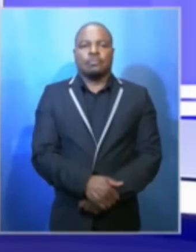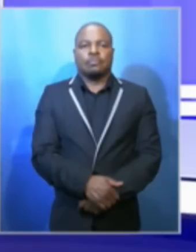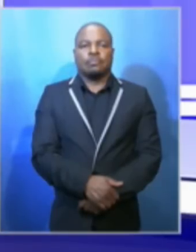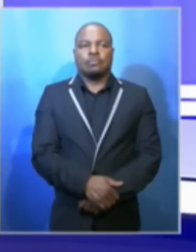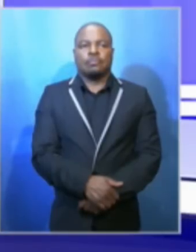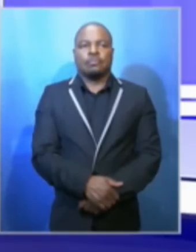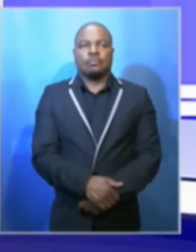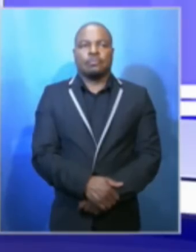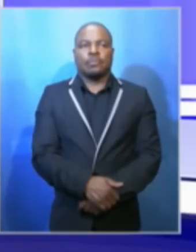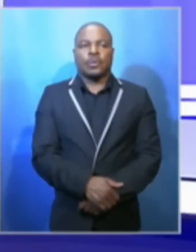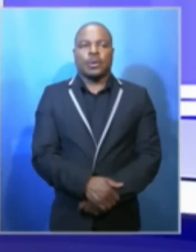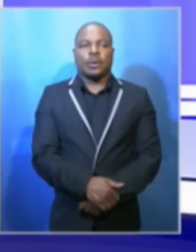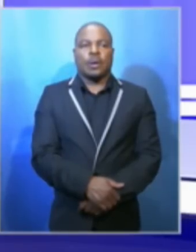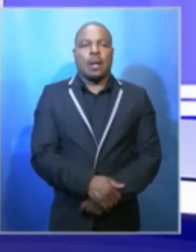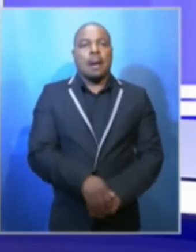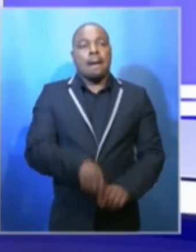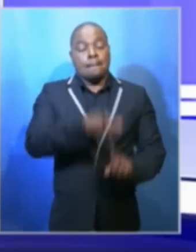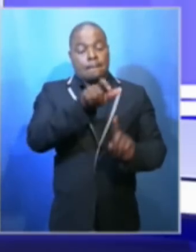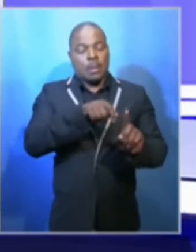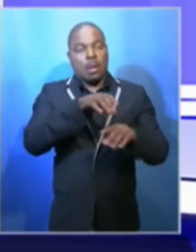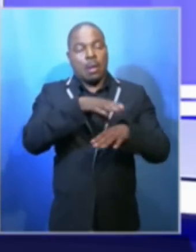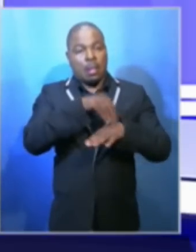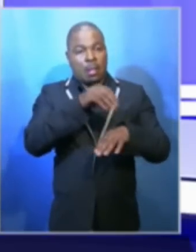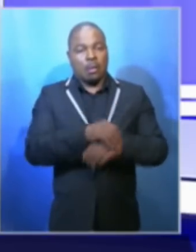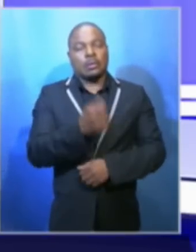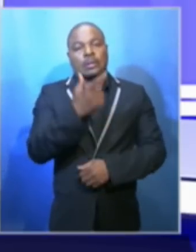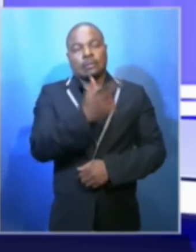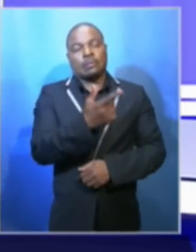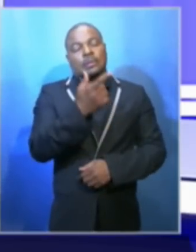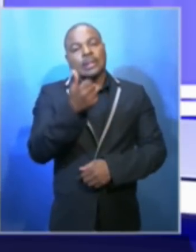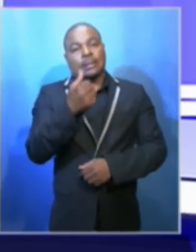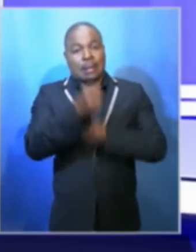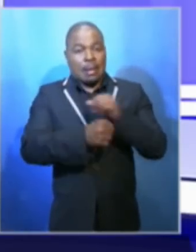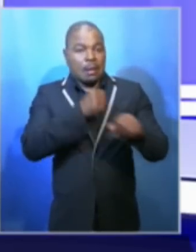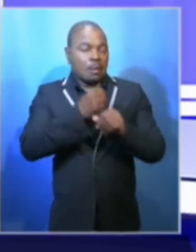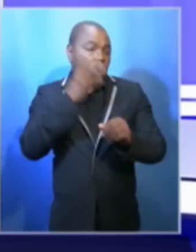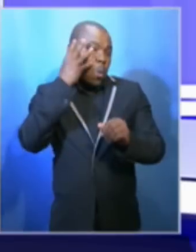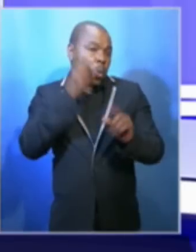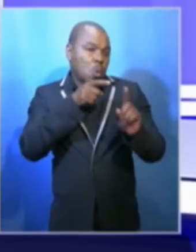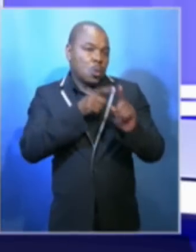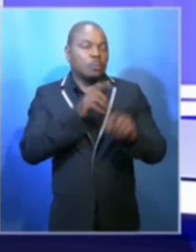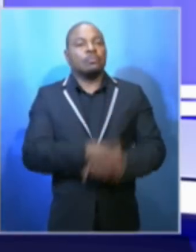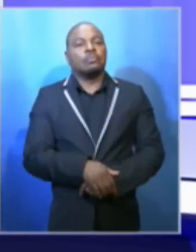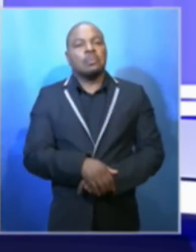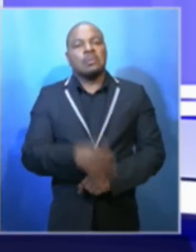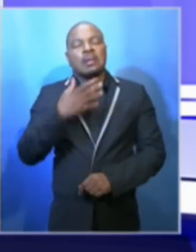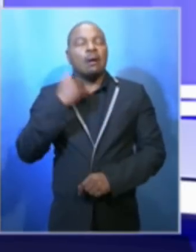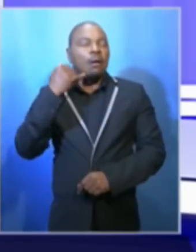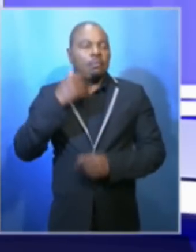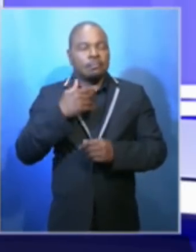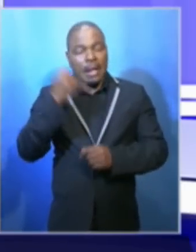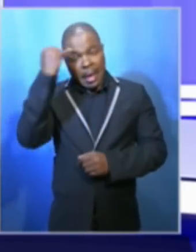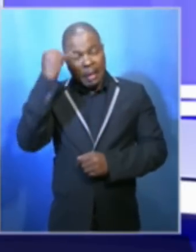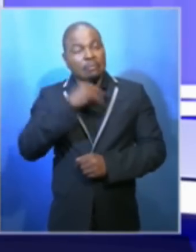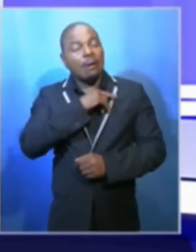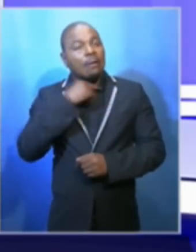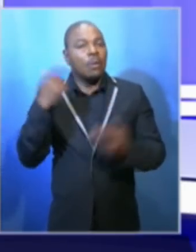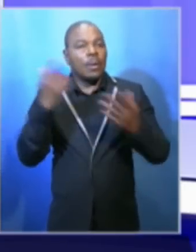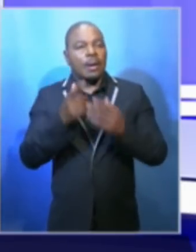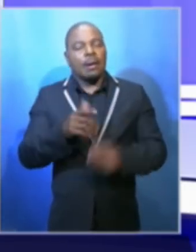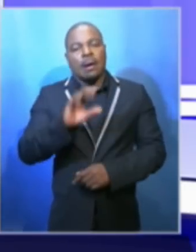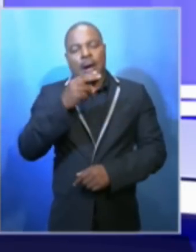Polao ya mogodi wa dingwaga di le 76 yo a fitlhetsweng a kgaotswe tlhogo kwa Chris Hani Park ya Galesio kwa